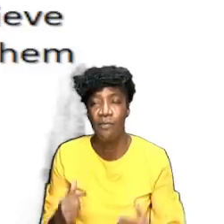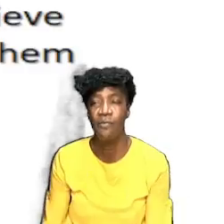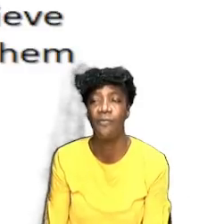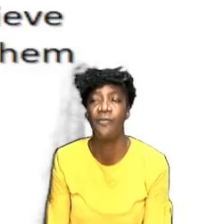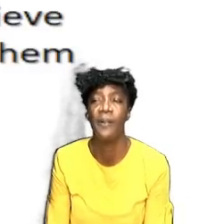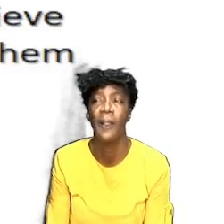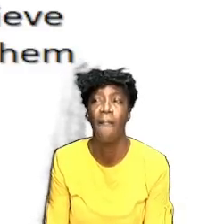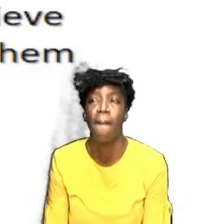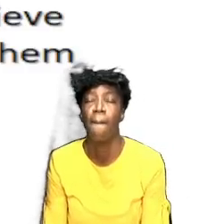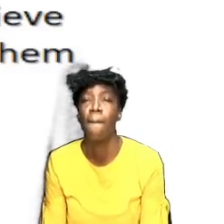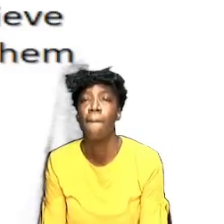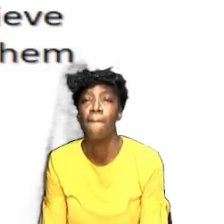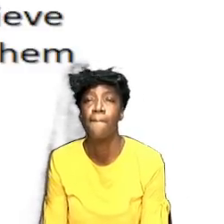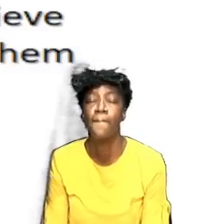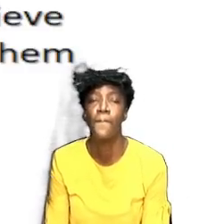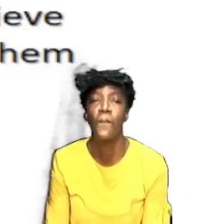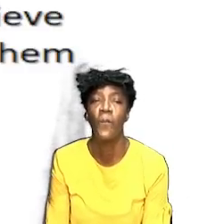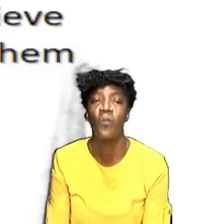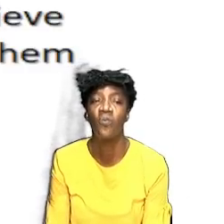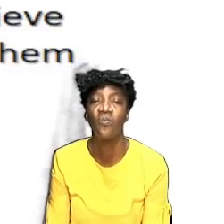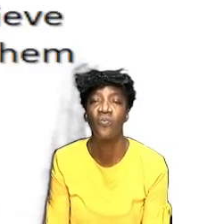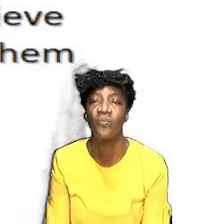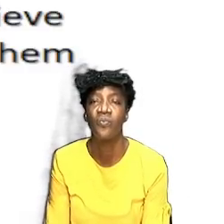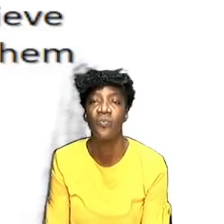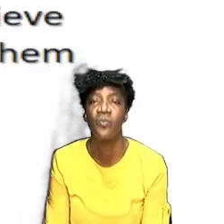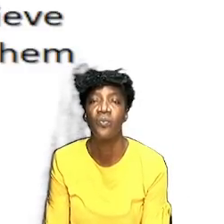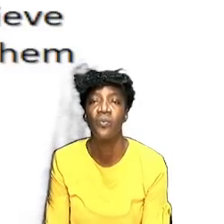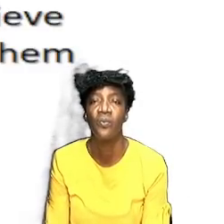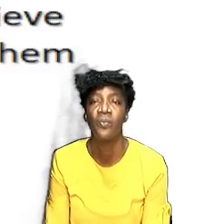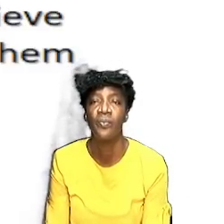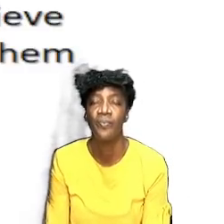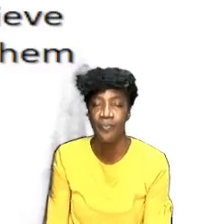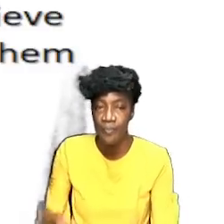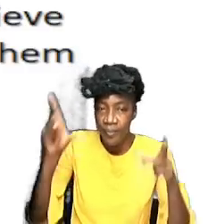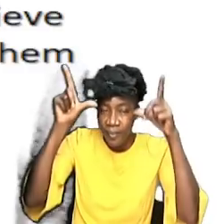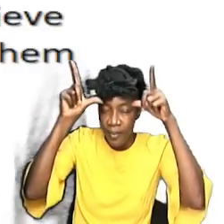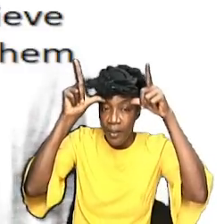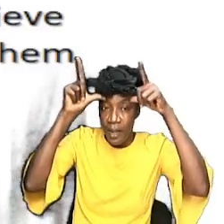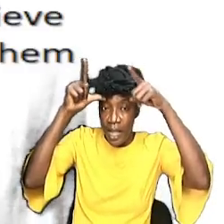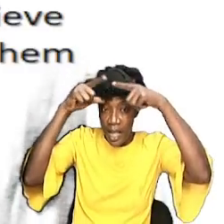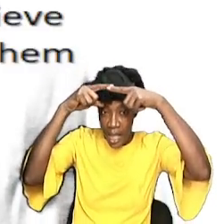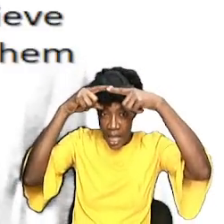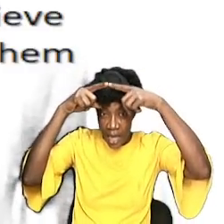the shield of faith, praise God, the next thing is the helmet of salvation.